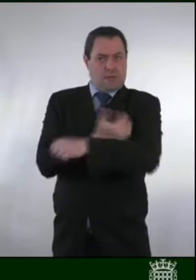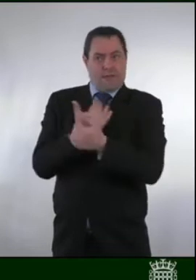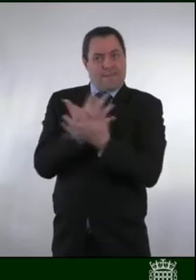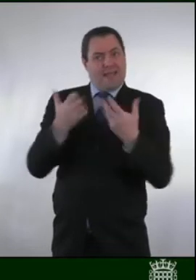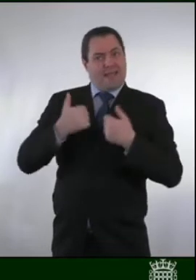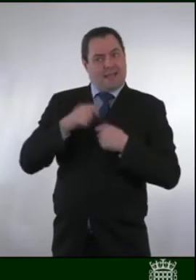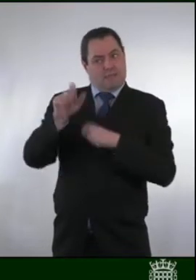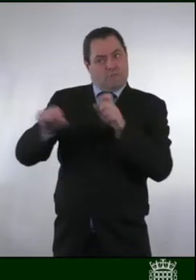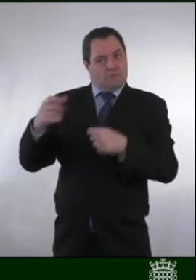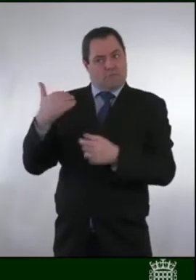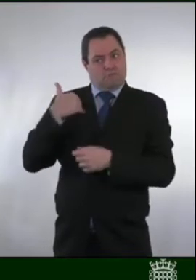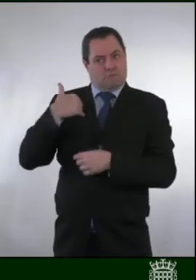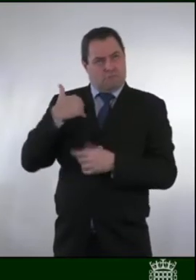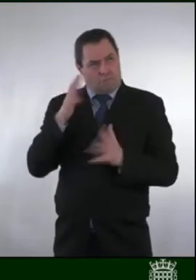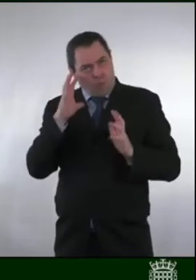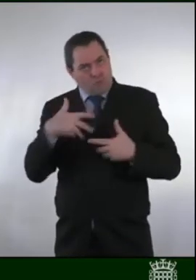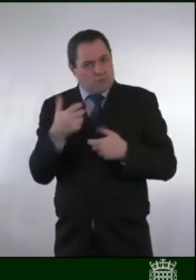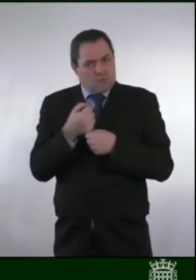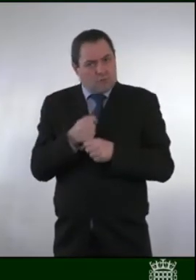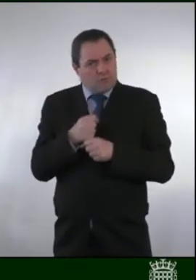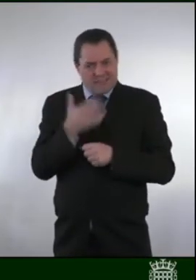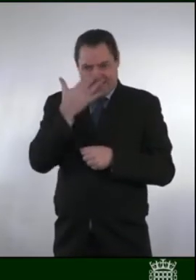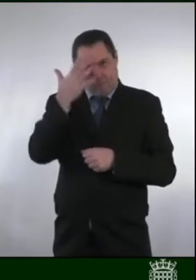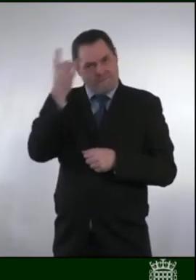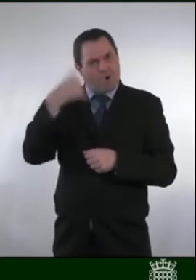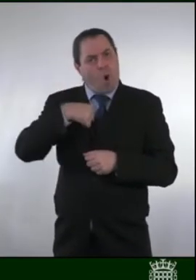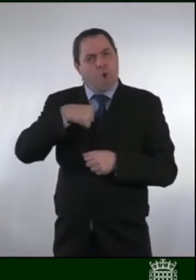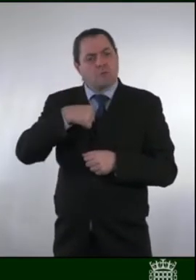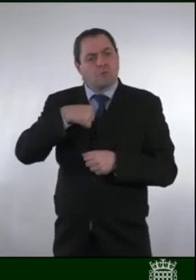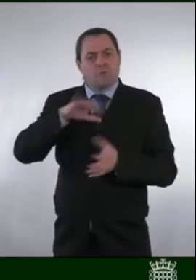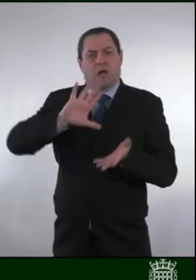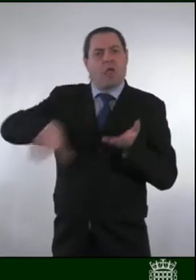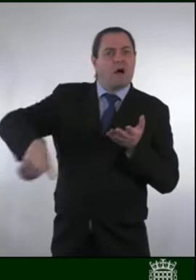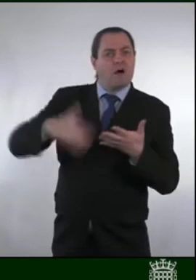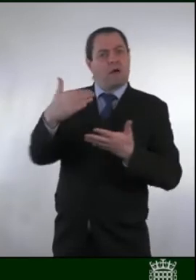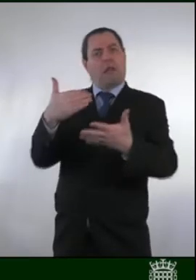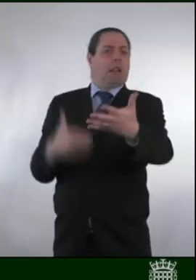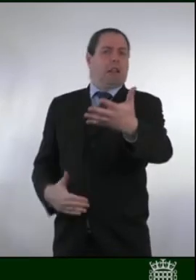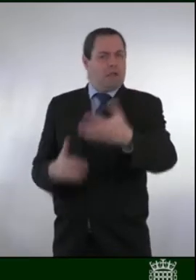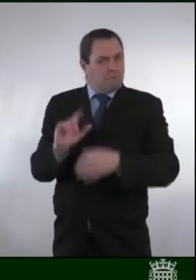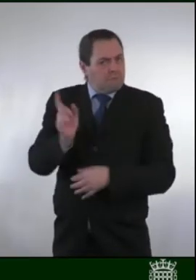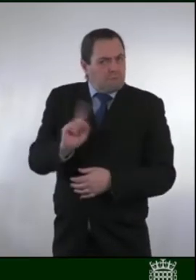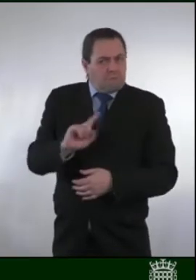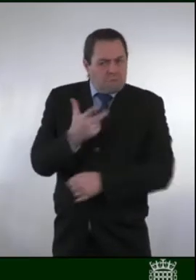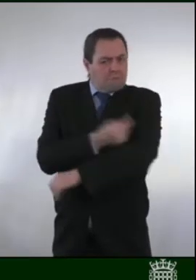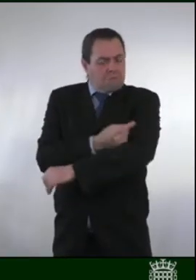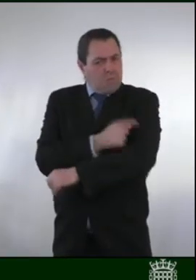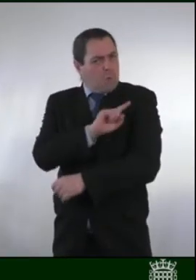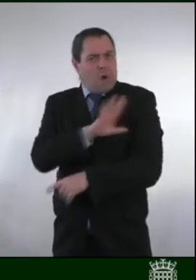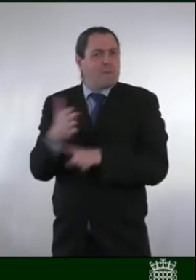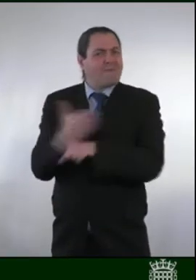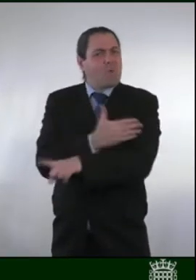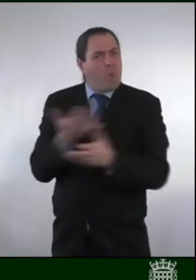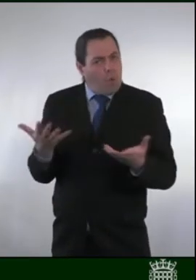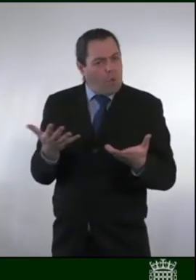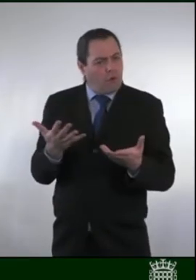they're frustrated and worried that they've been either forgotten or pushed to the back of the queue. So can my right honourable friend assure them